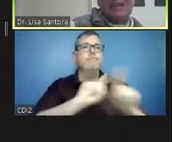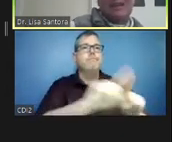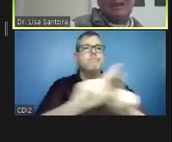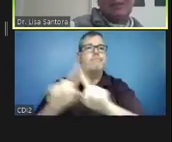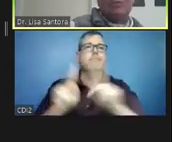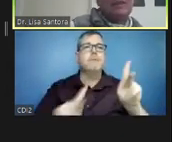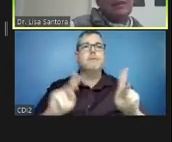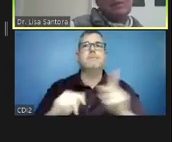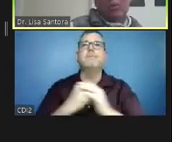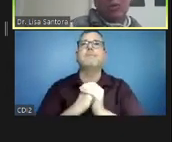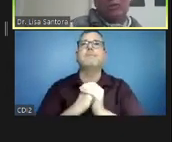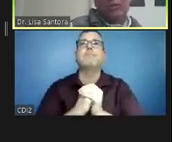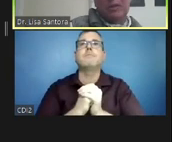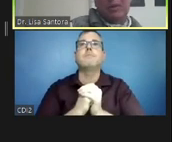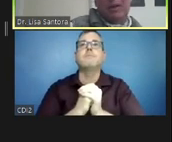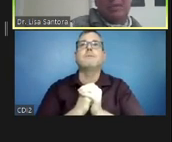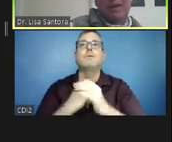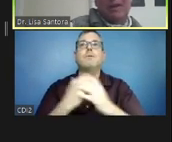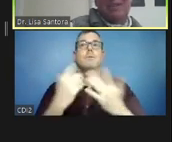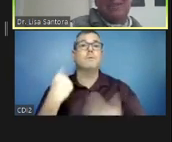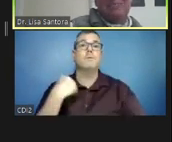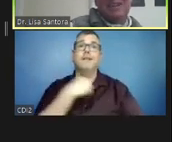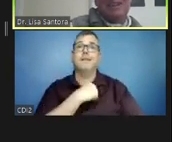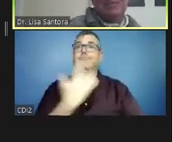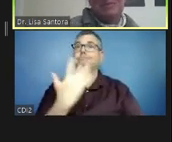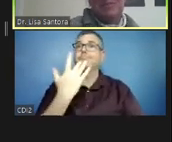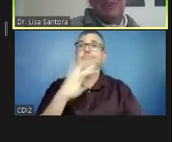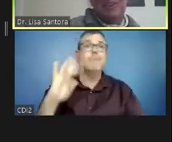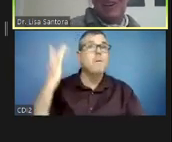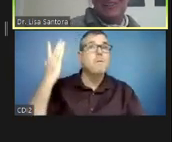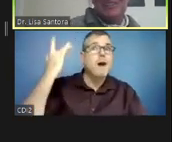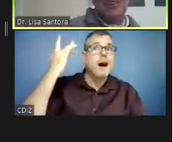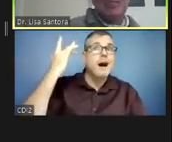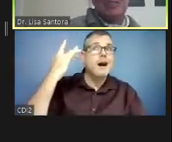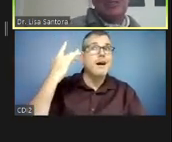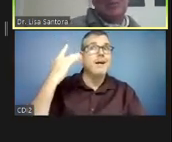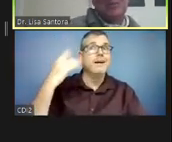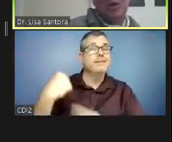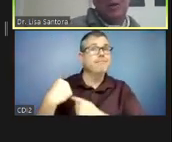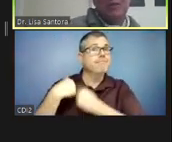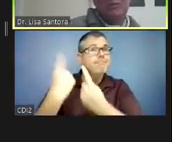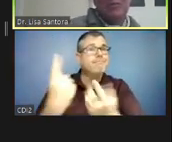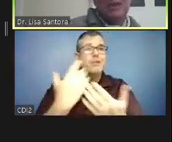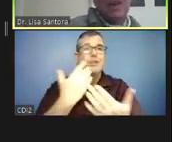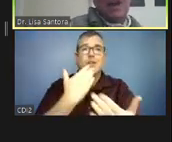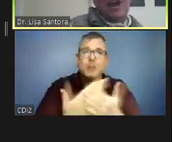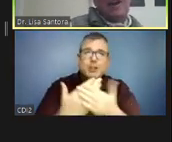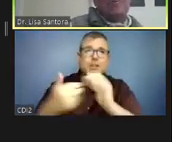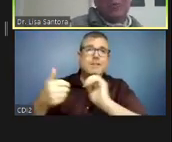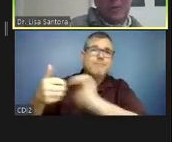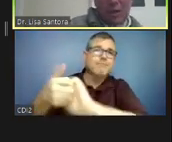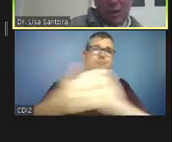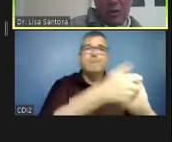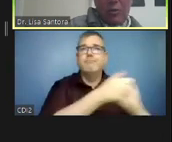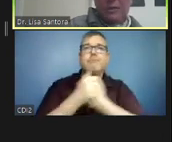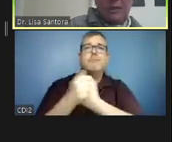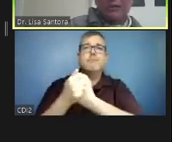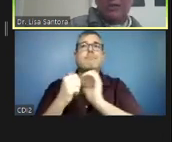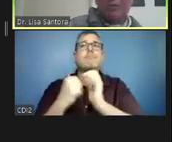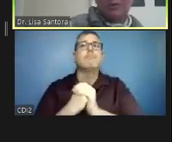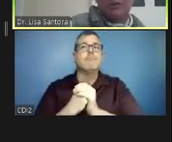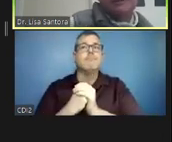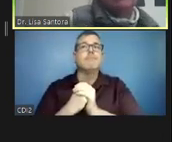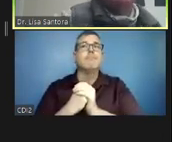meeting saying it really is partnership. Many of the people that are on this call are just a phone call away from me. We saw an